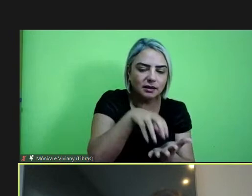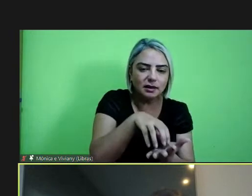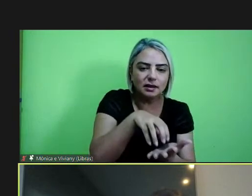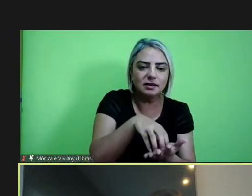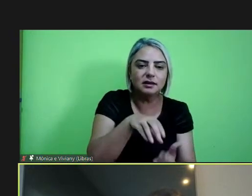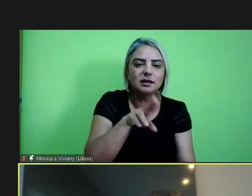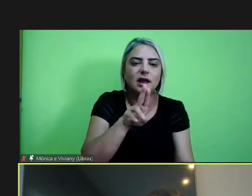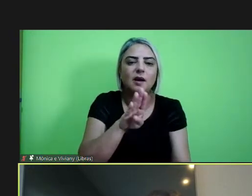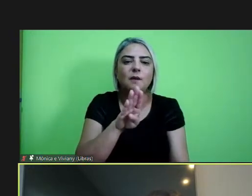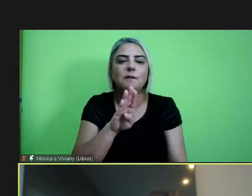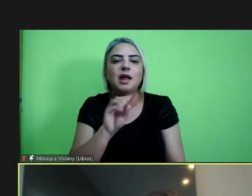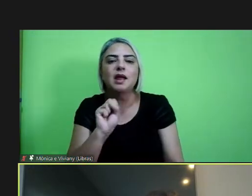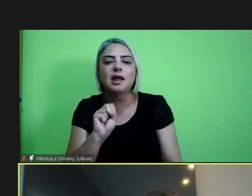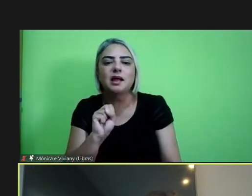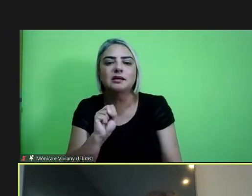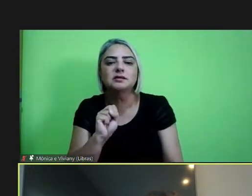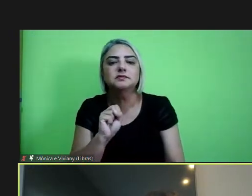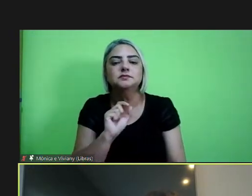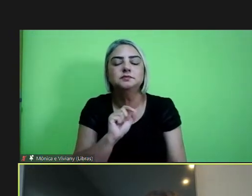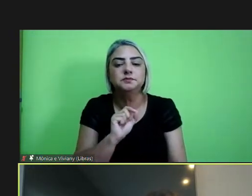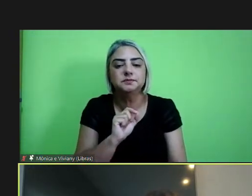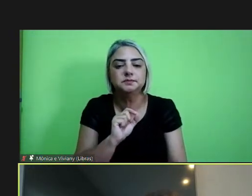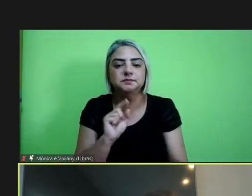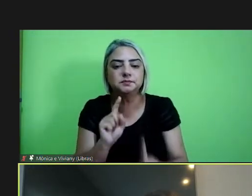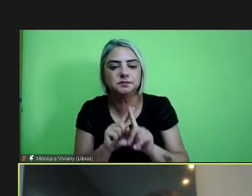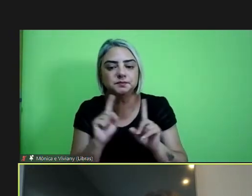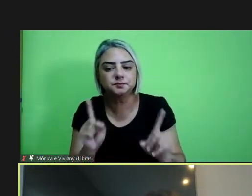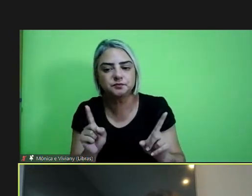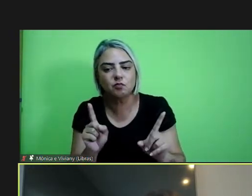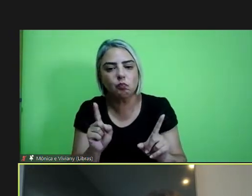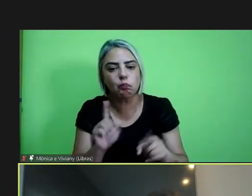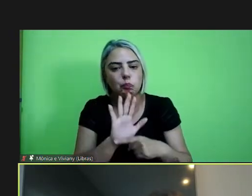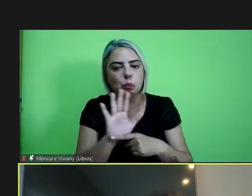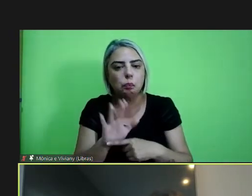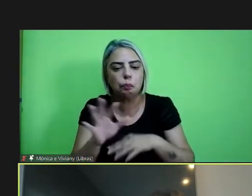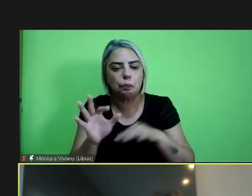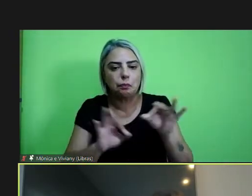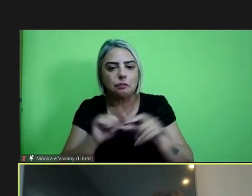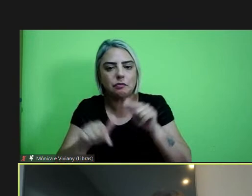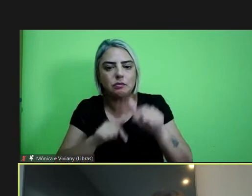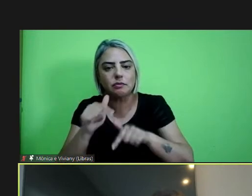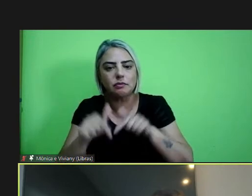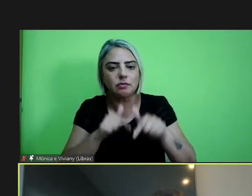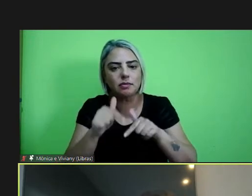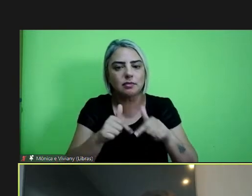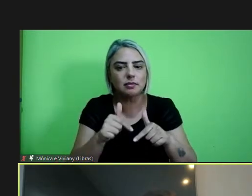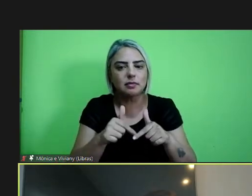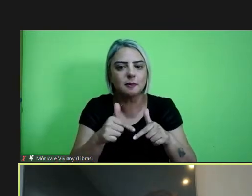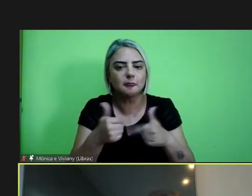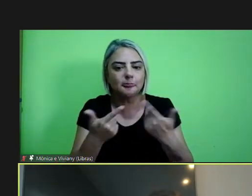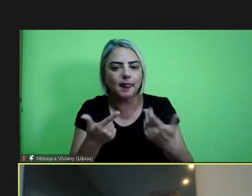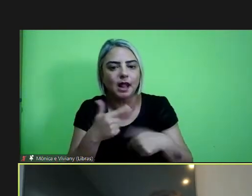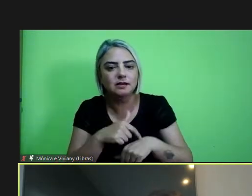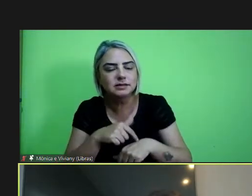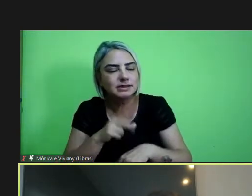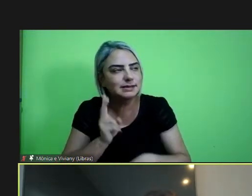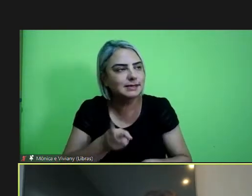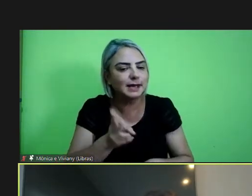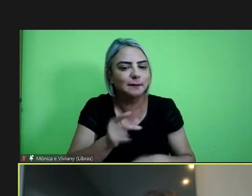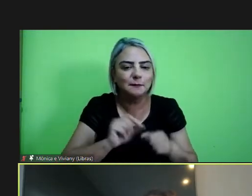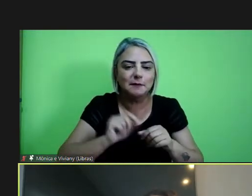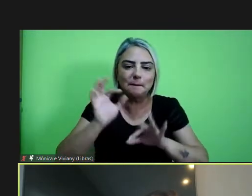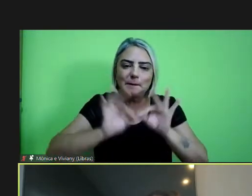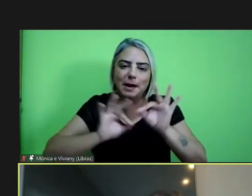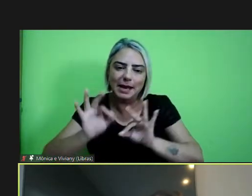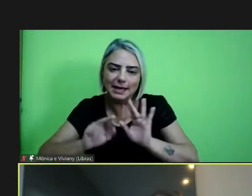but cooperating with them, with the nutritionists that are at this basic healthcare units, because